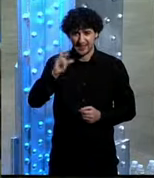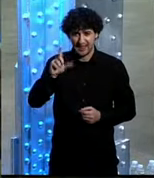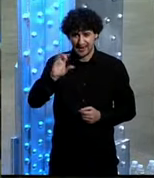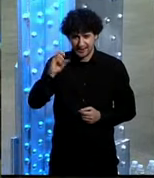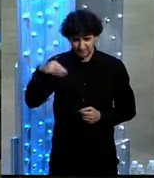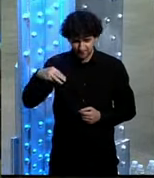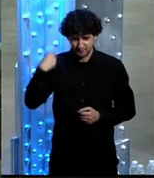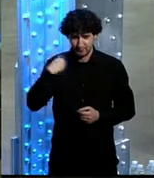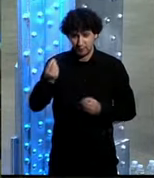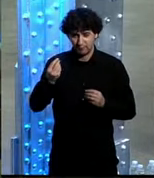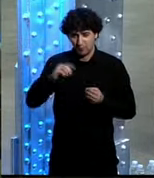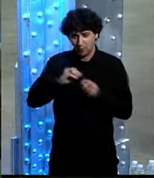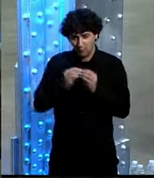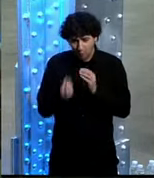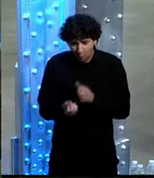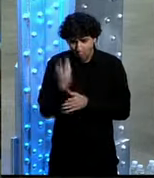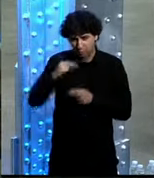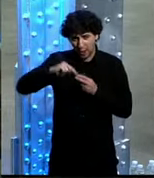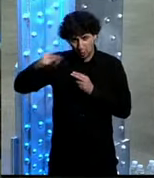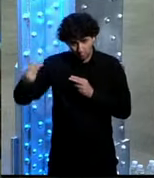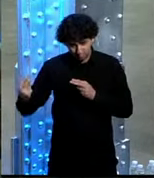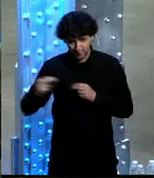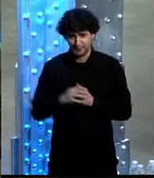by the Digitalent Foundation,